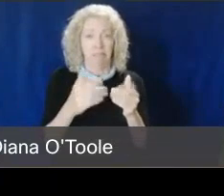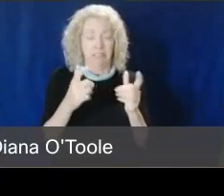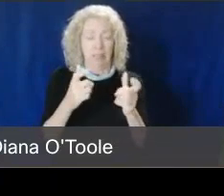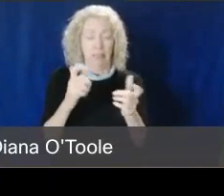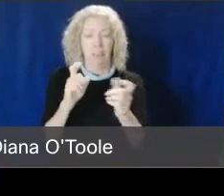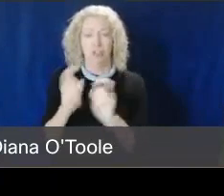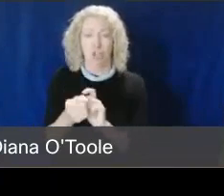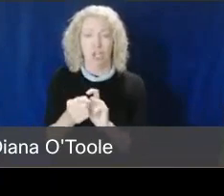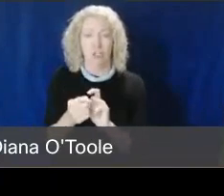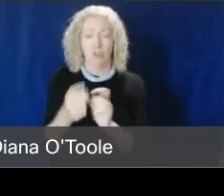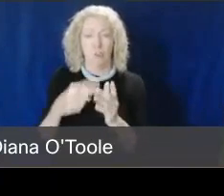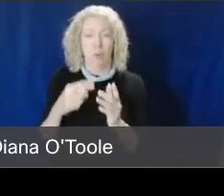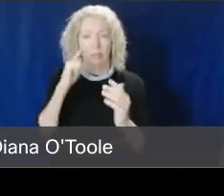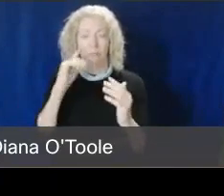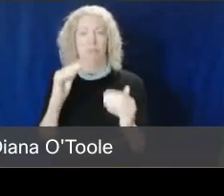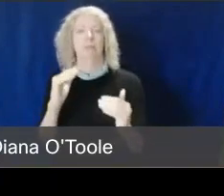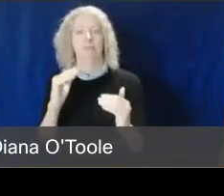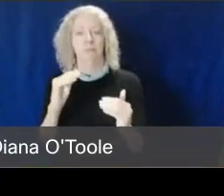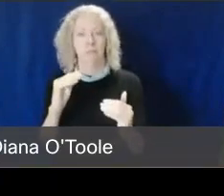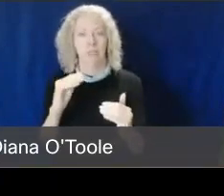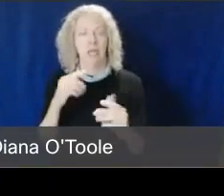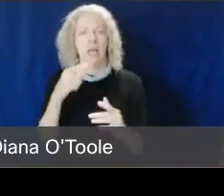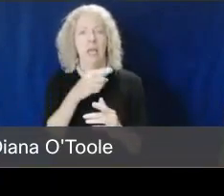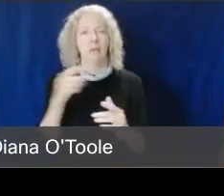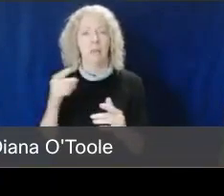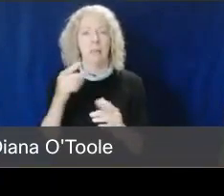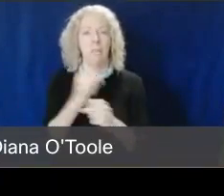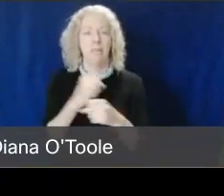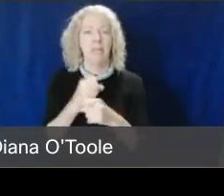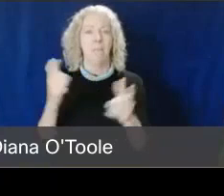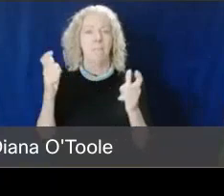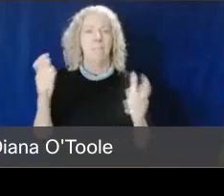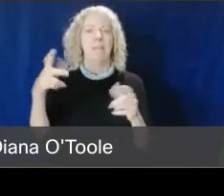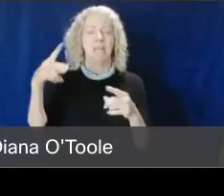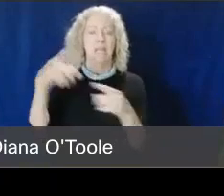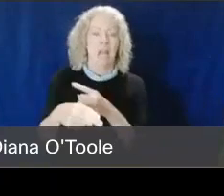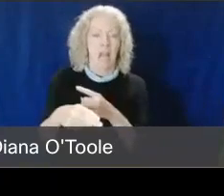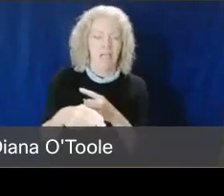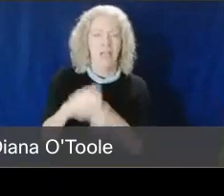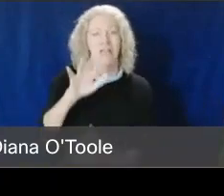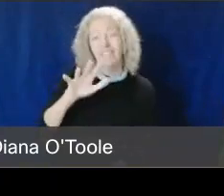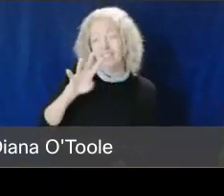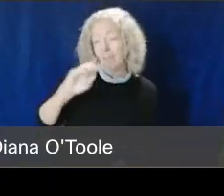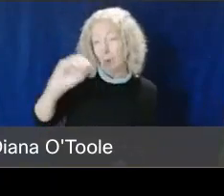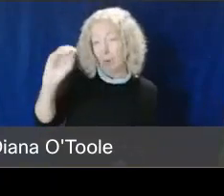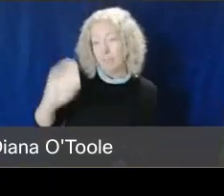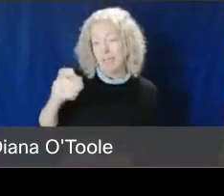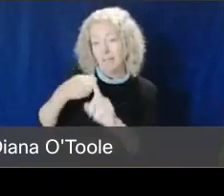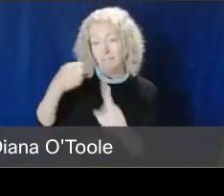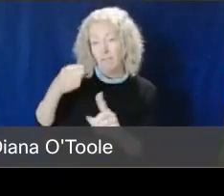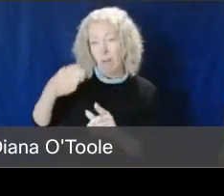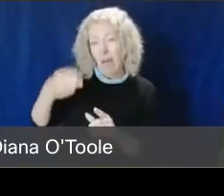it was going to be, and they made a huge cut to higher ed. They cut 54% of the higher ed budget